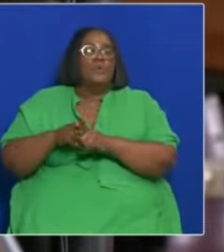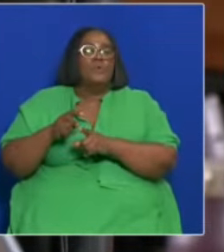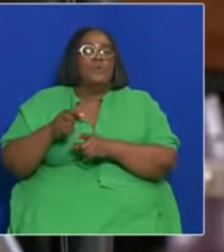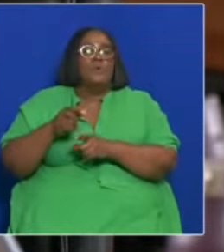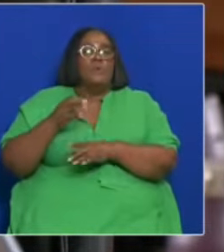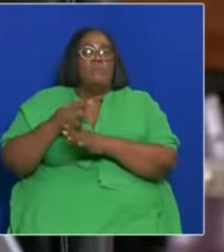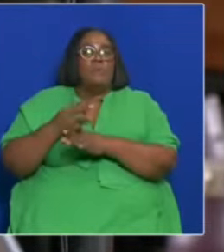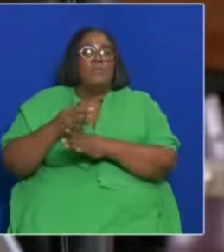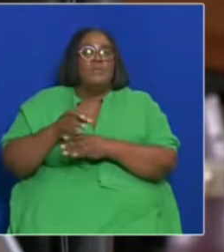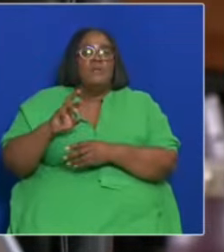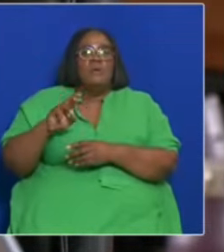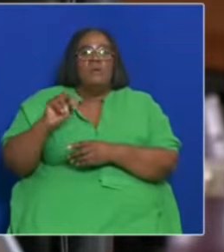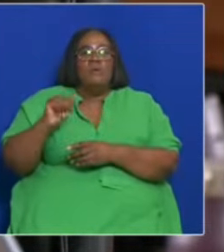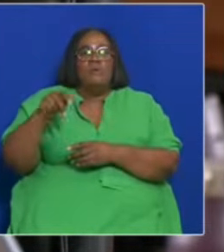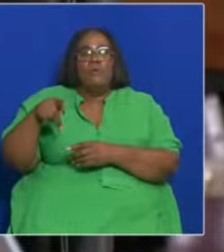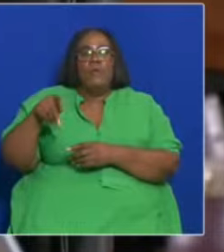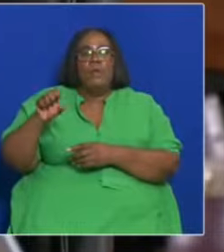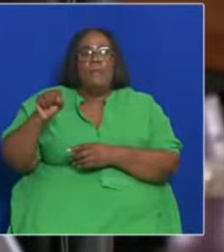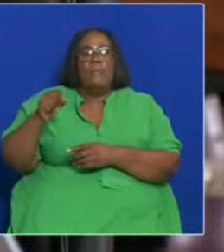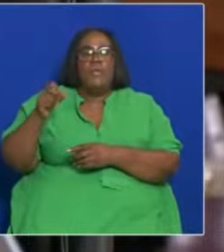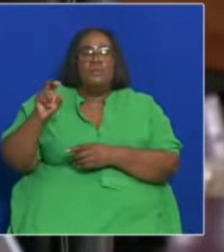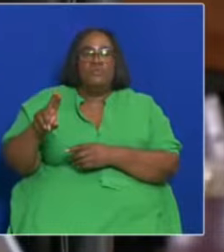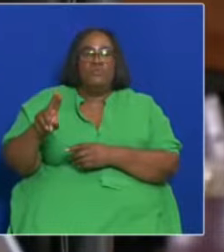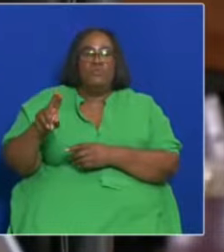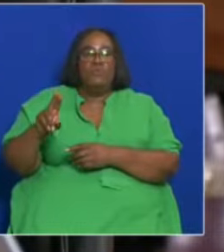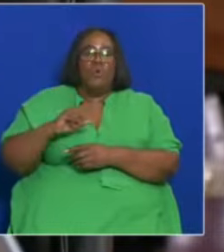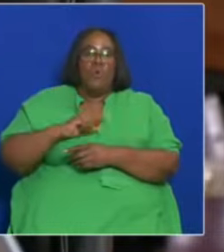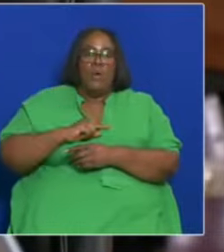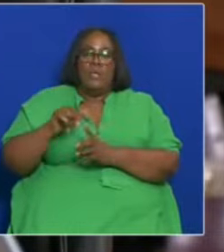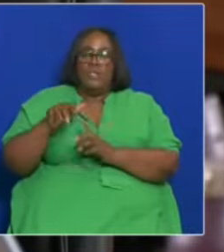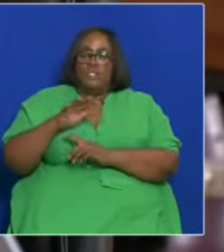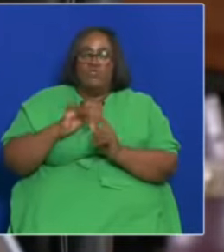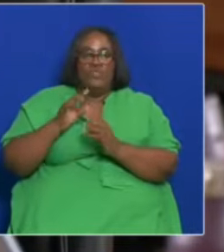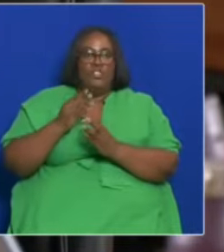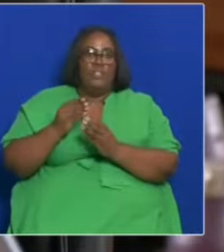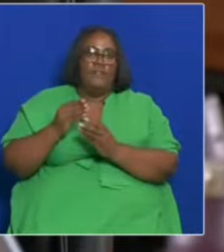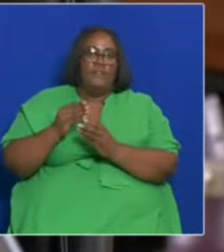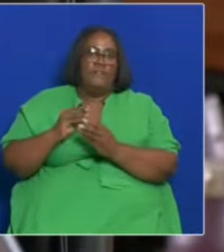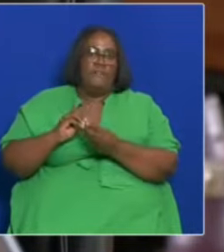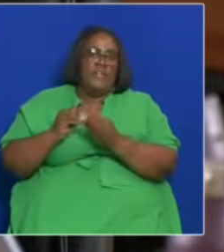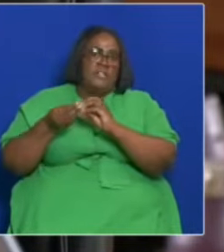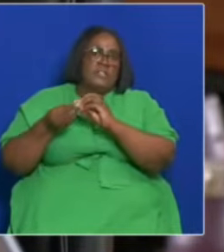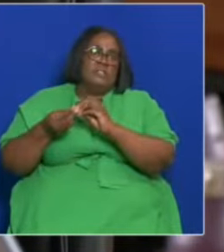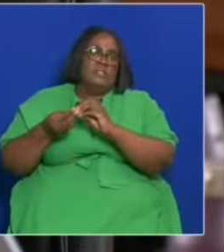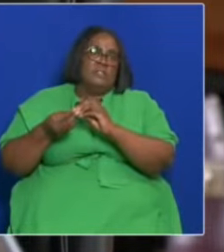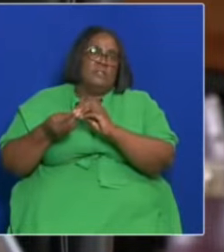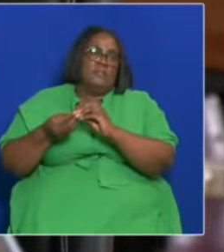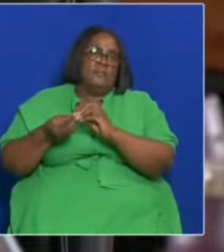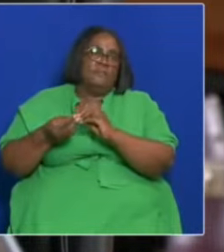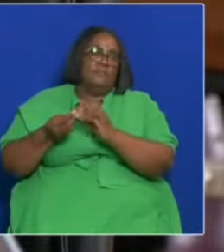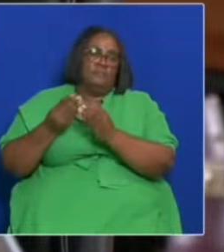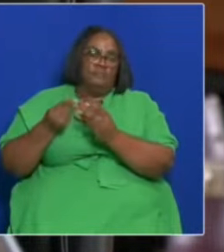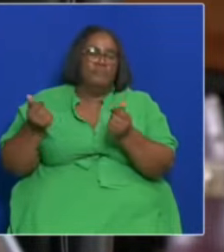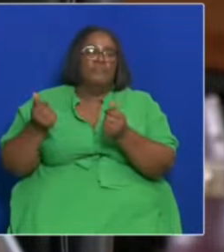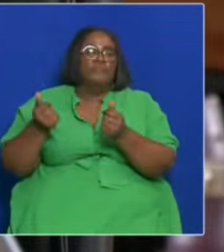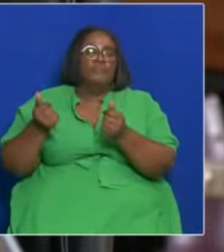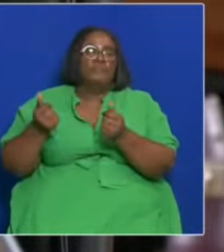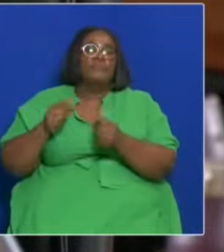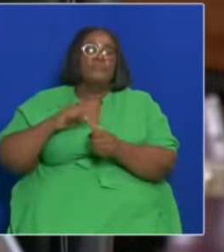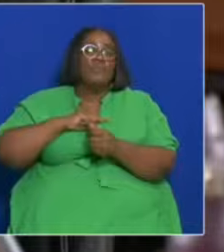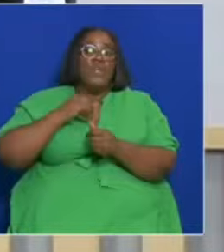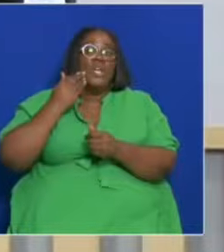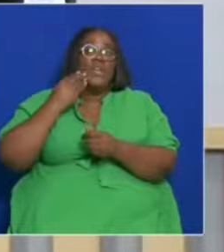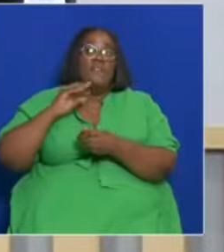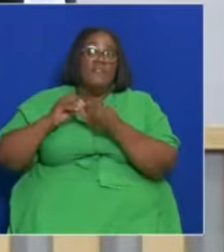fixed, because if it isn't fixed, they, being Mr. Paramore, would be arrested